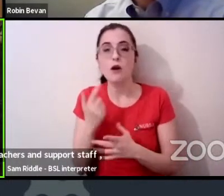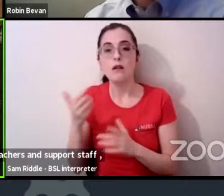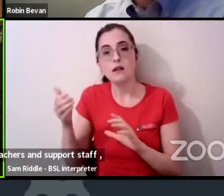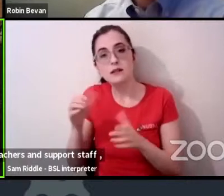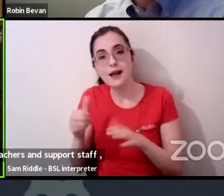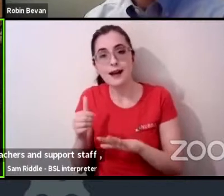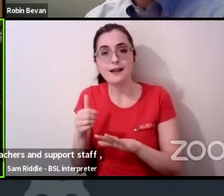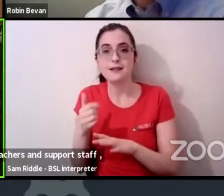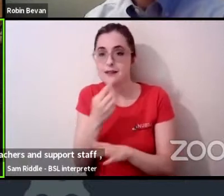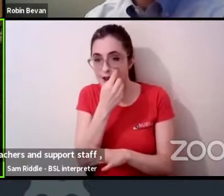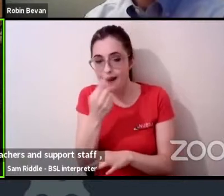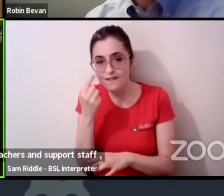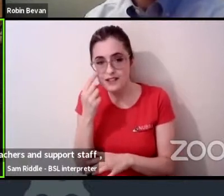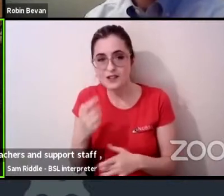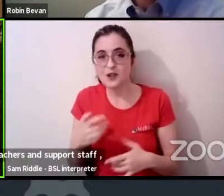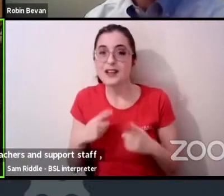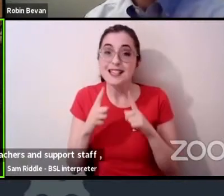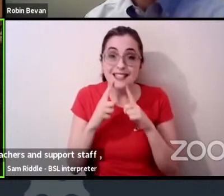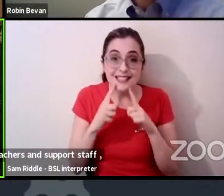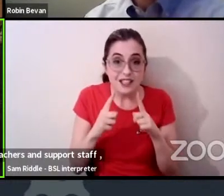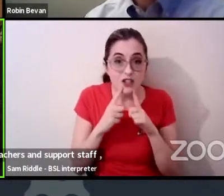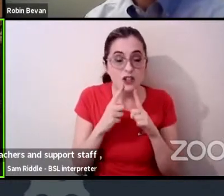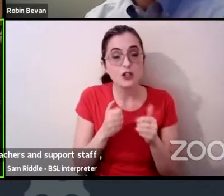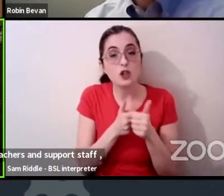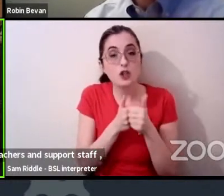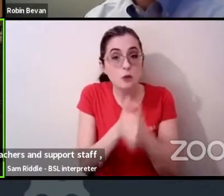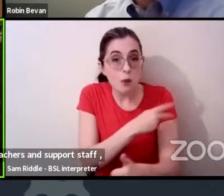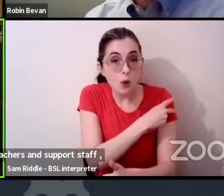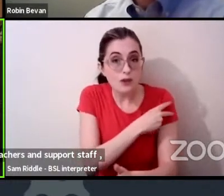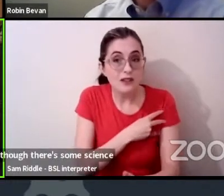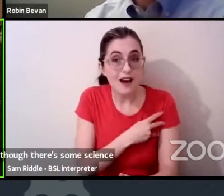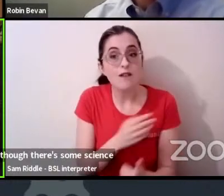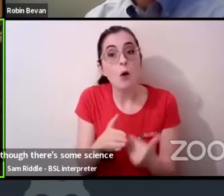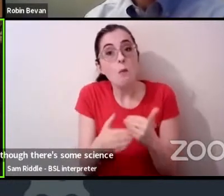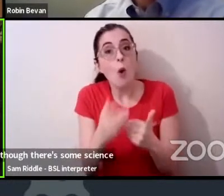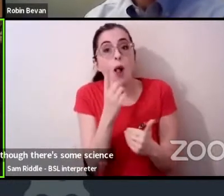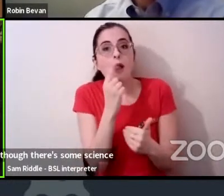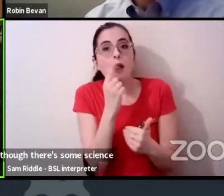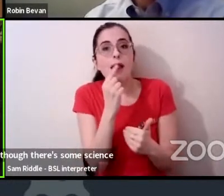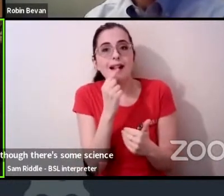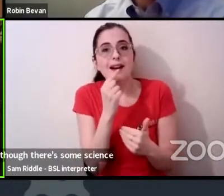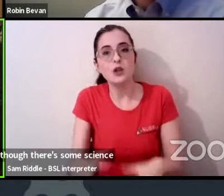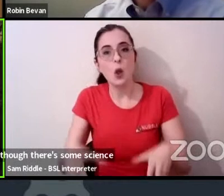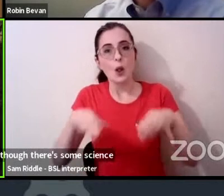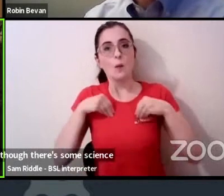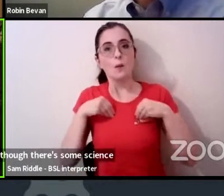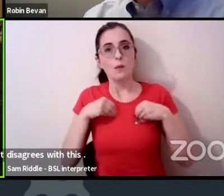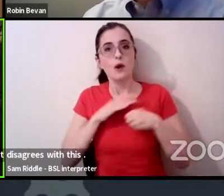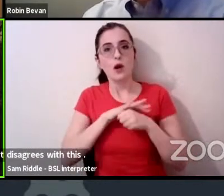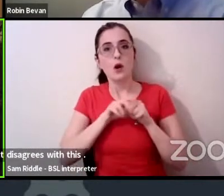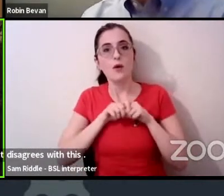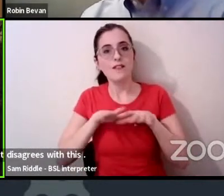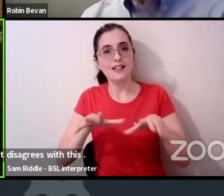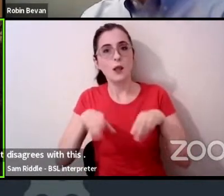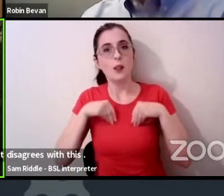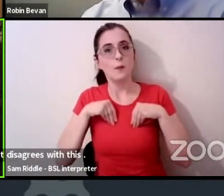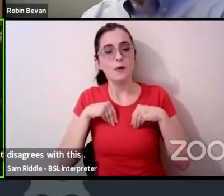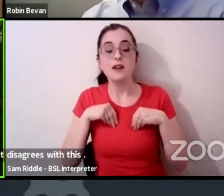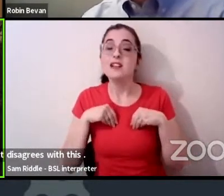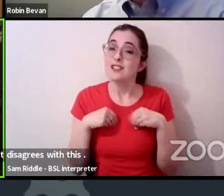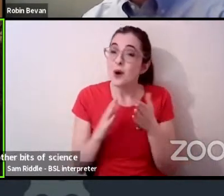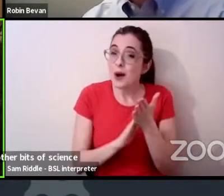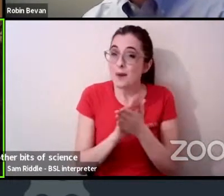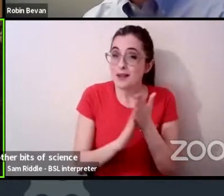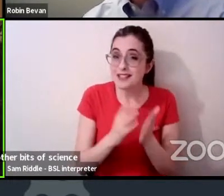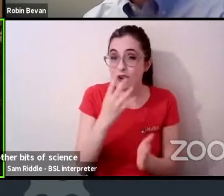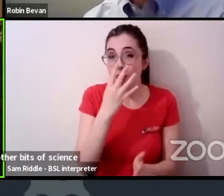staff are more likely to contract COVID. And therefore we think there is a sense in which that if you're a 45-year-old,